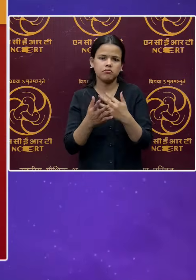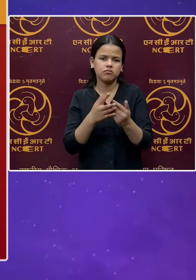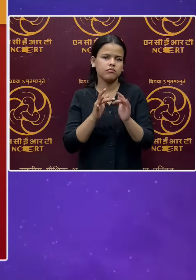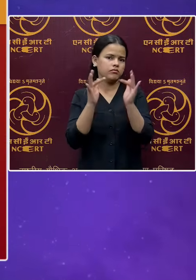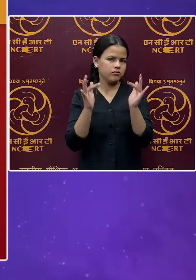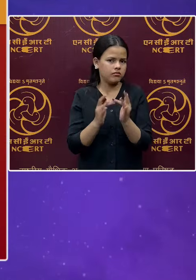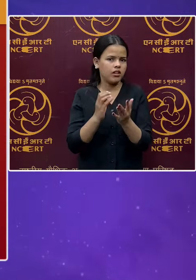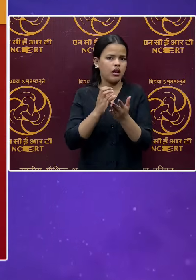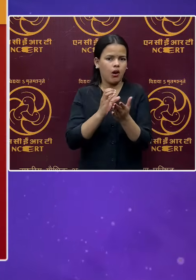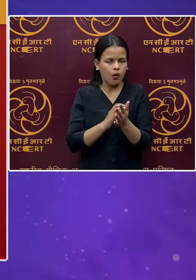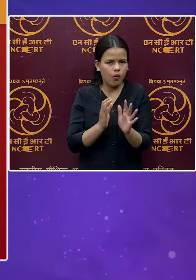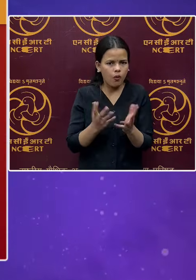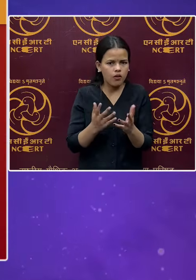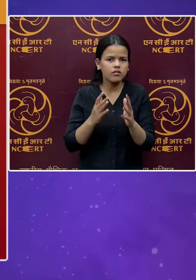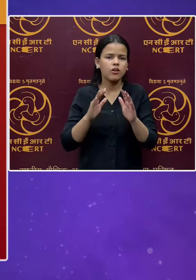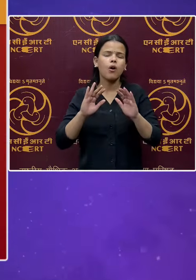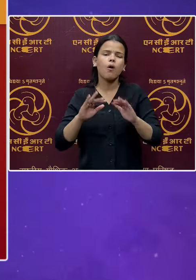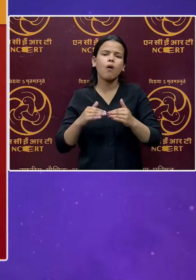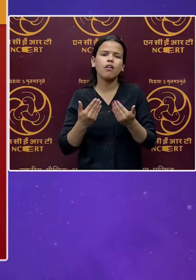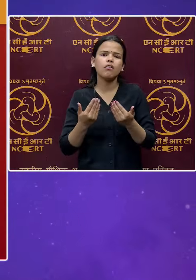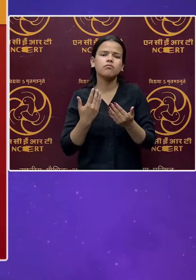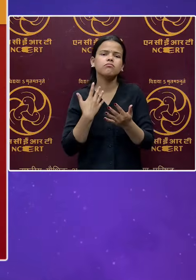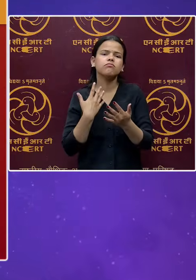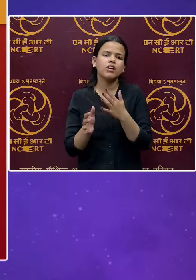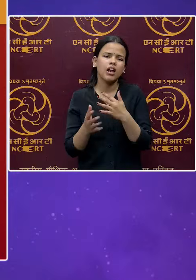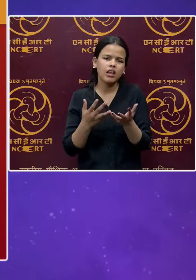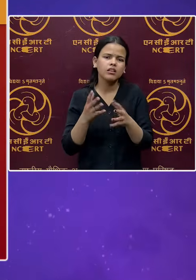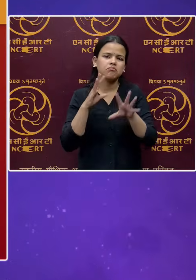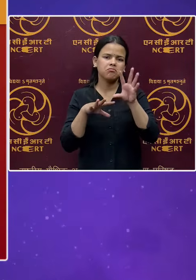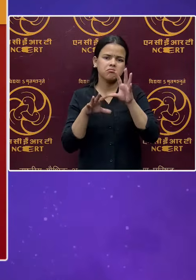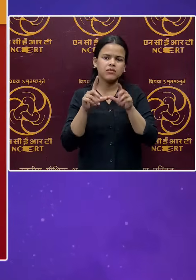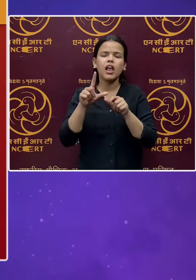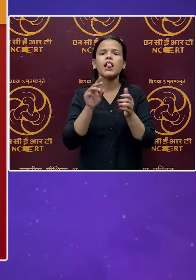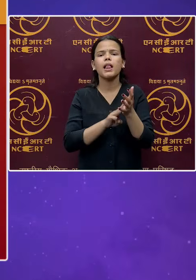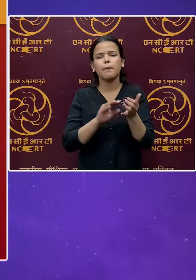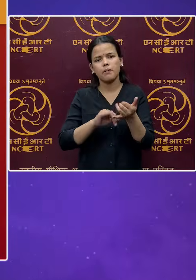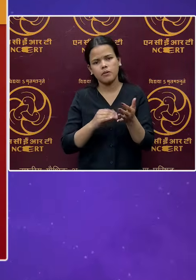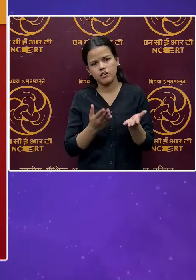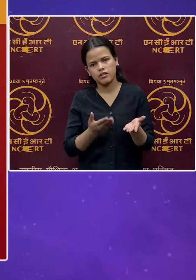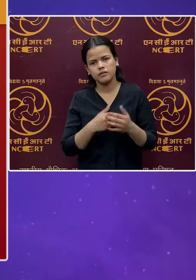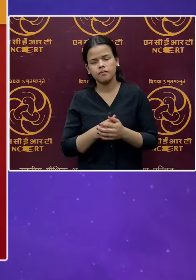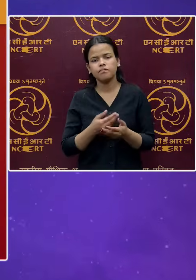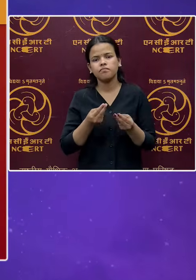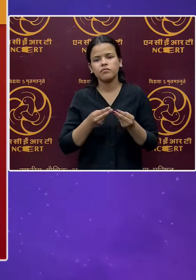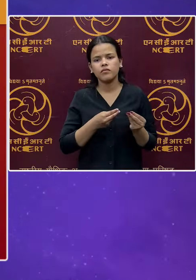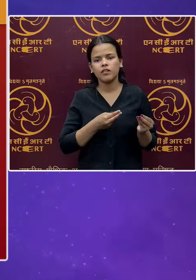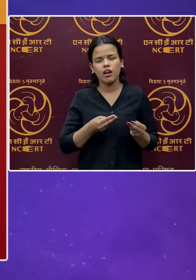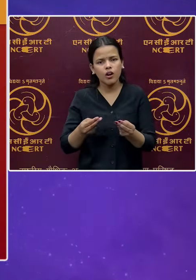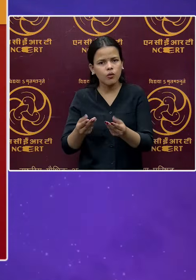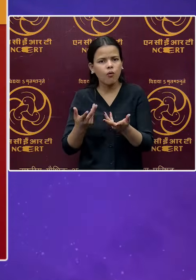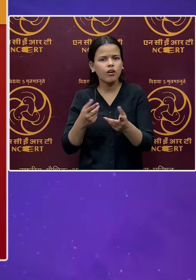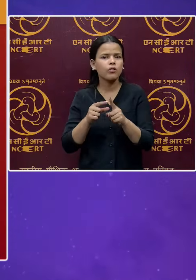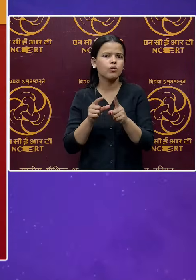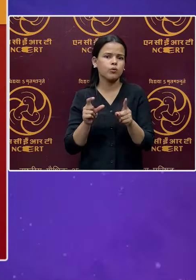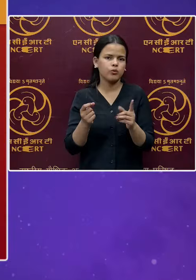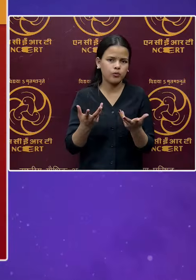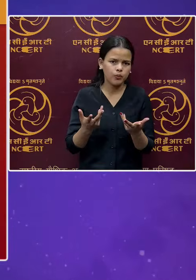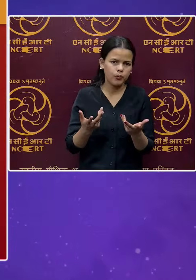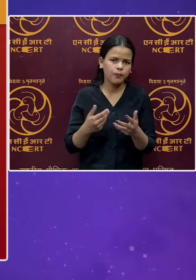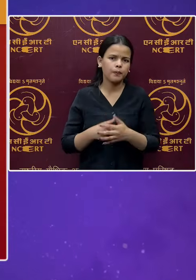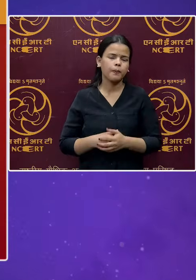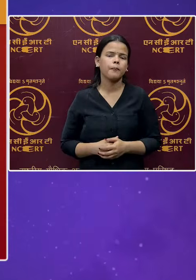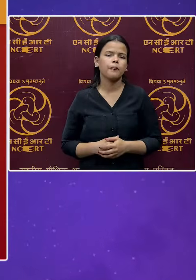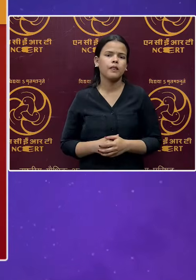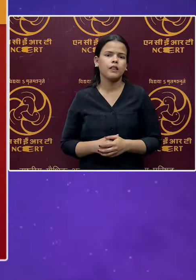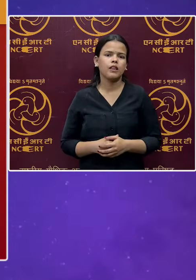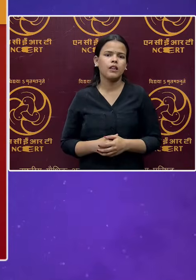platform or any learning management system. What they are going to do, they are actually going to do